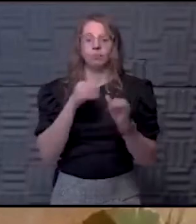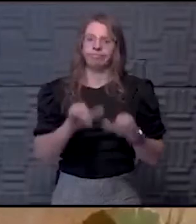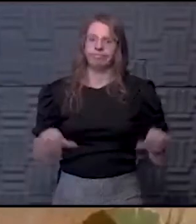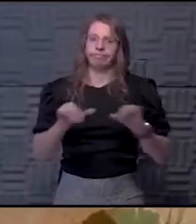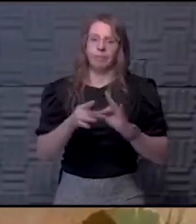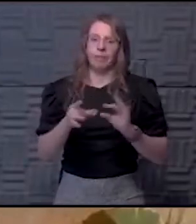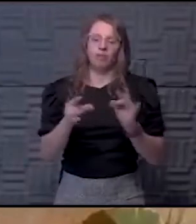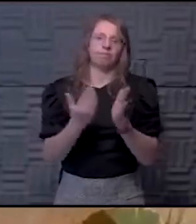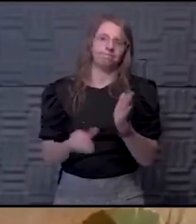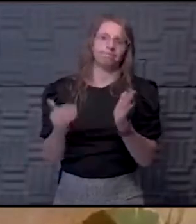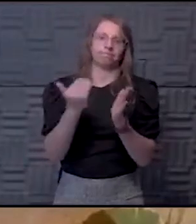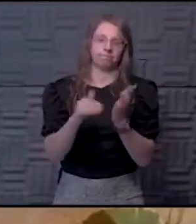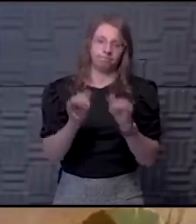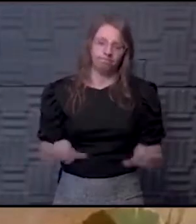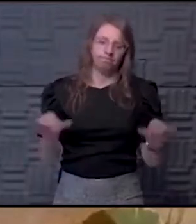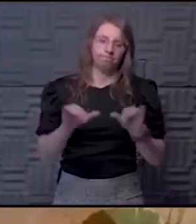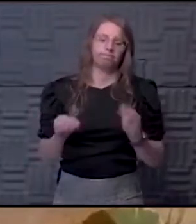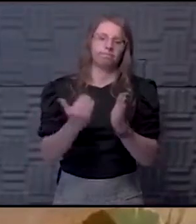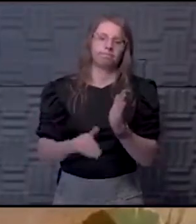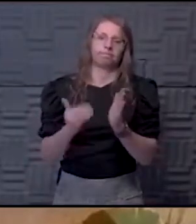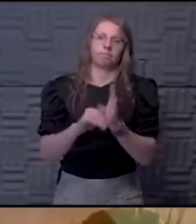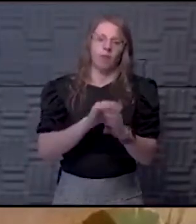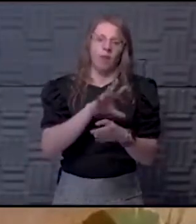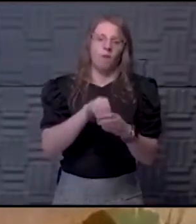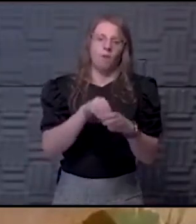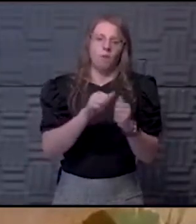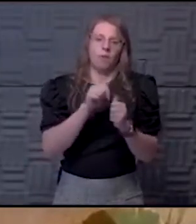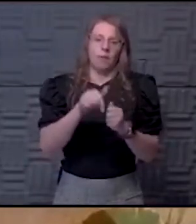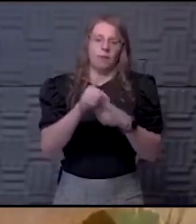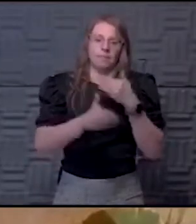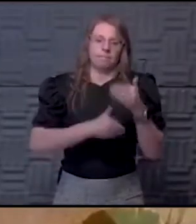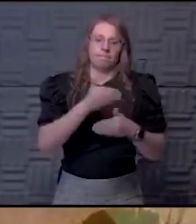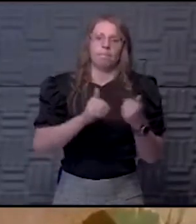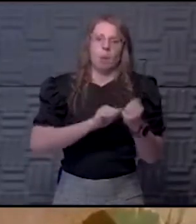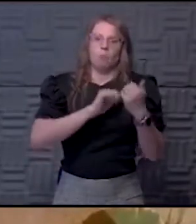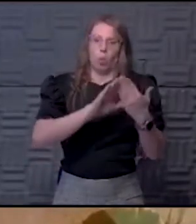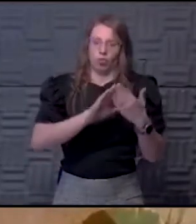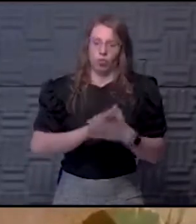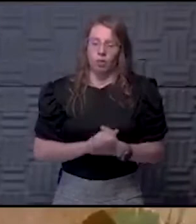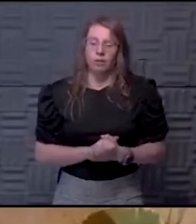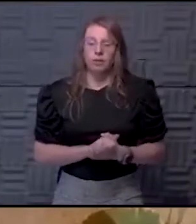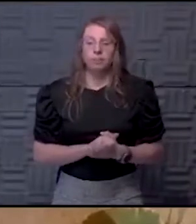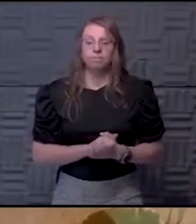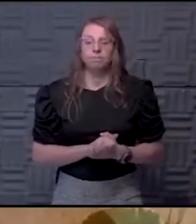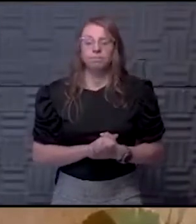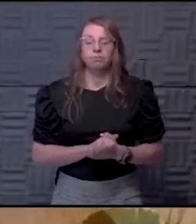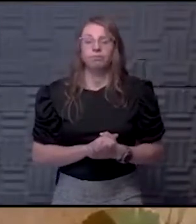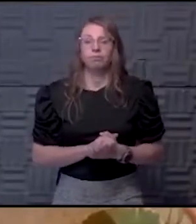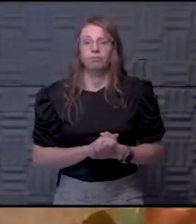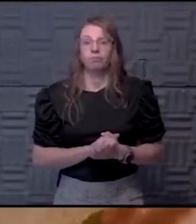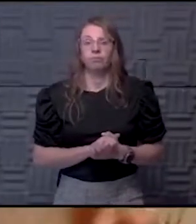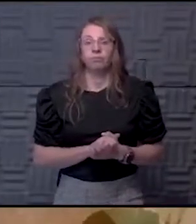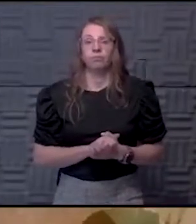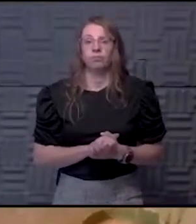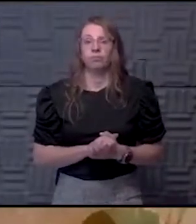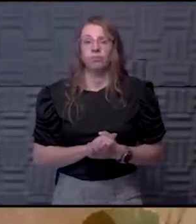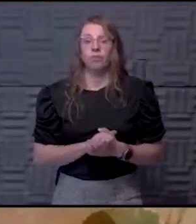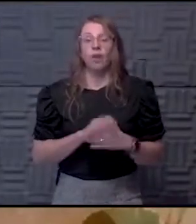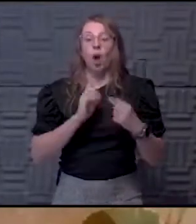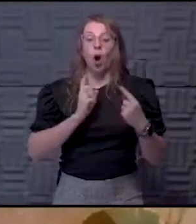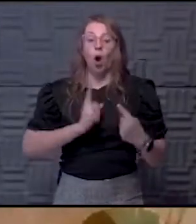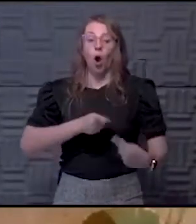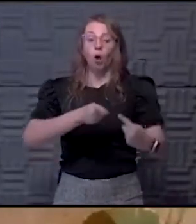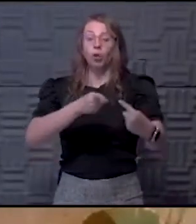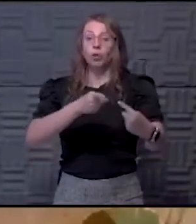over. There's repetition involved with this. And I would say to not get into arguments